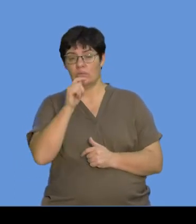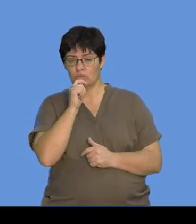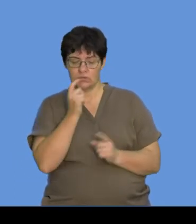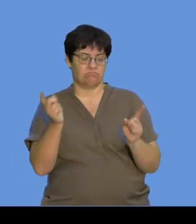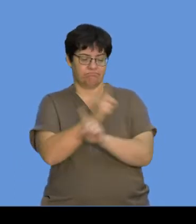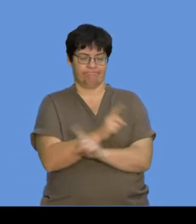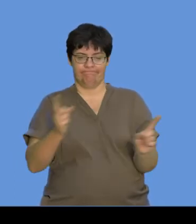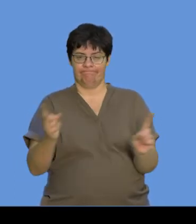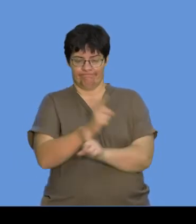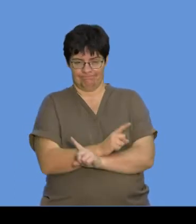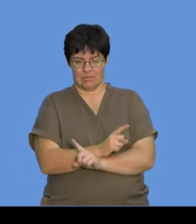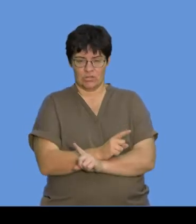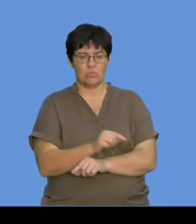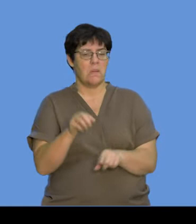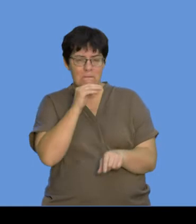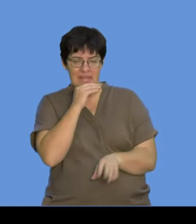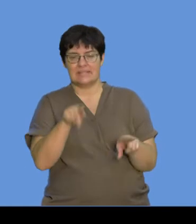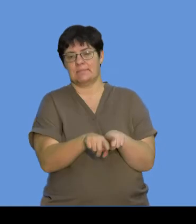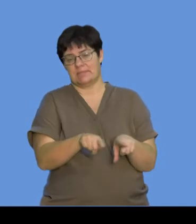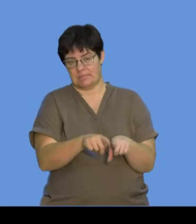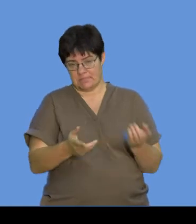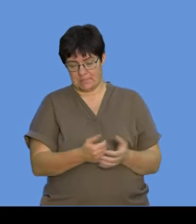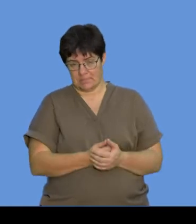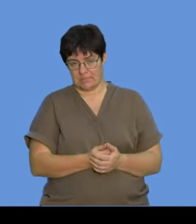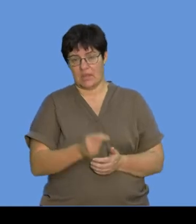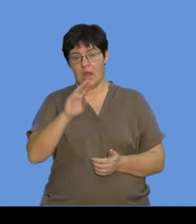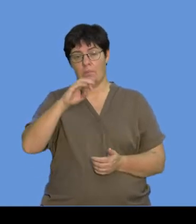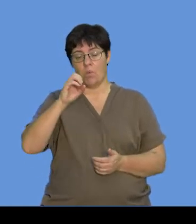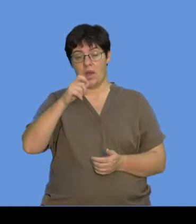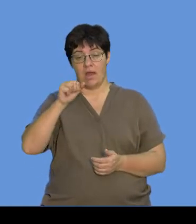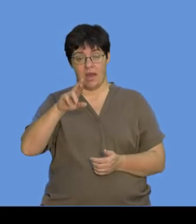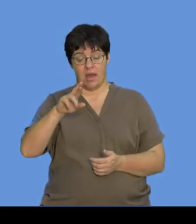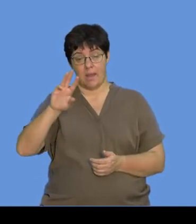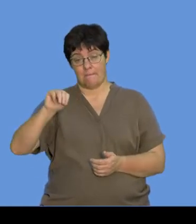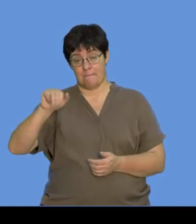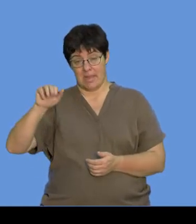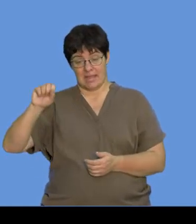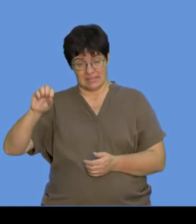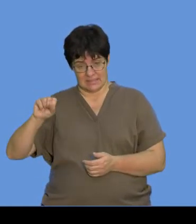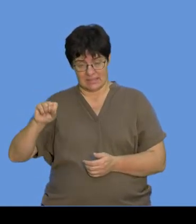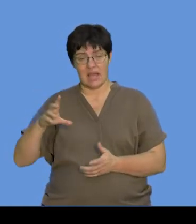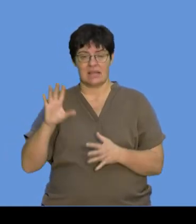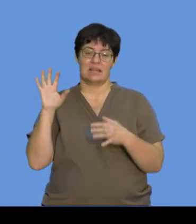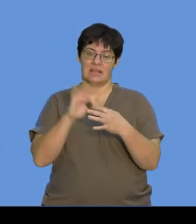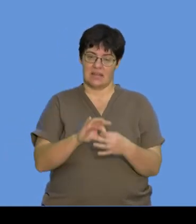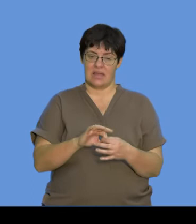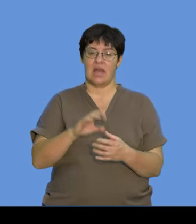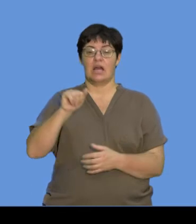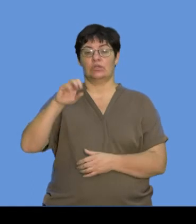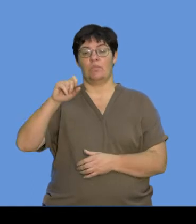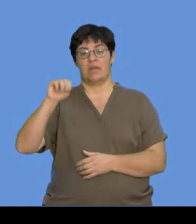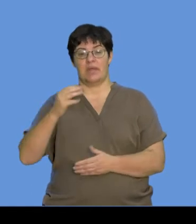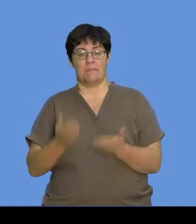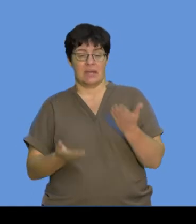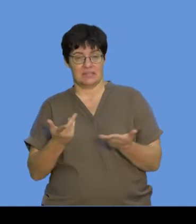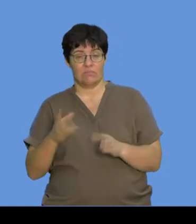mass can be used interchangeably to refer to one and the same thing, okay? So the molar mass of any compound is the